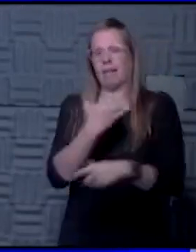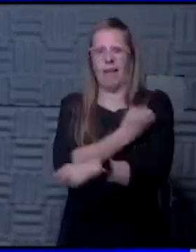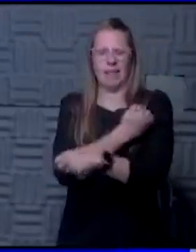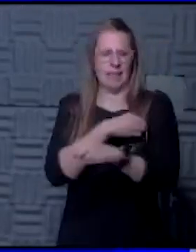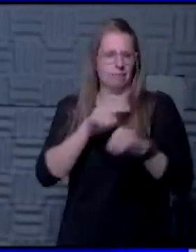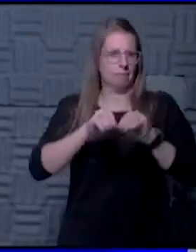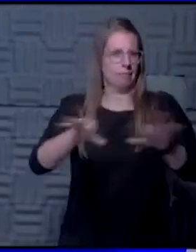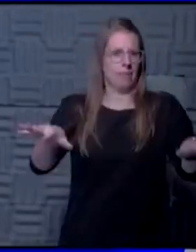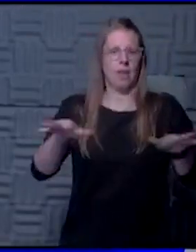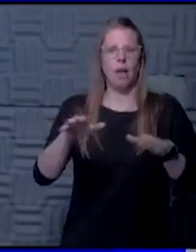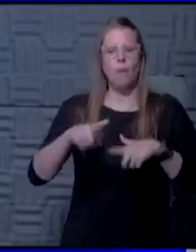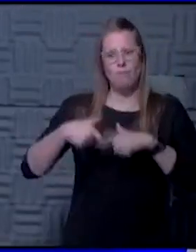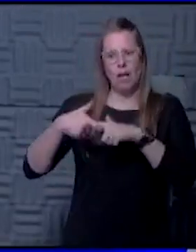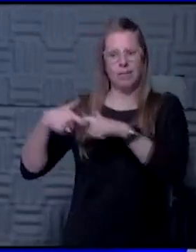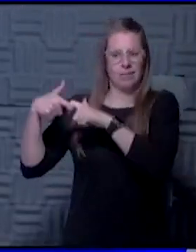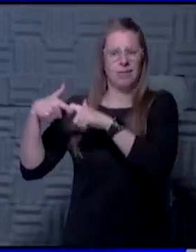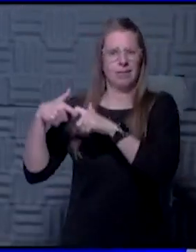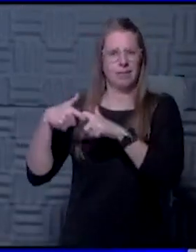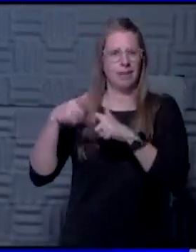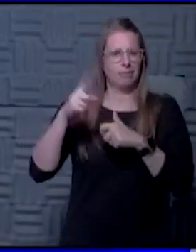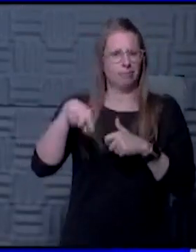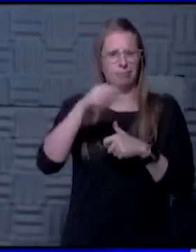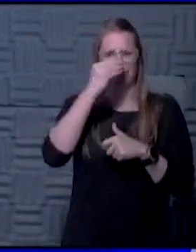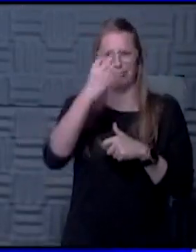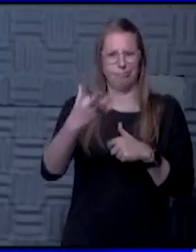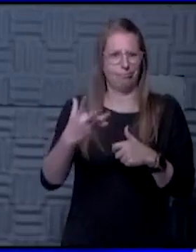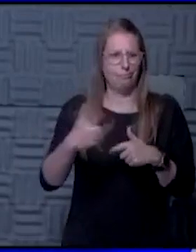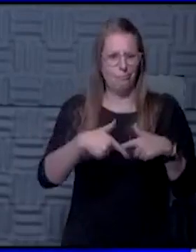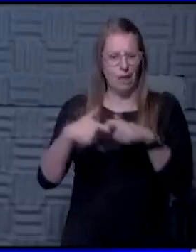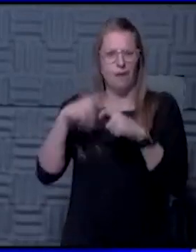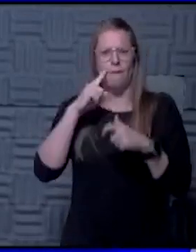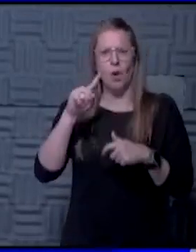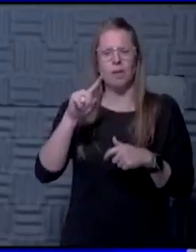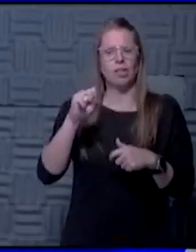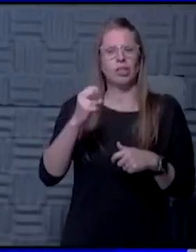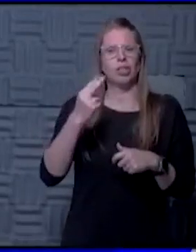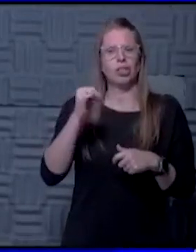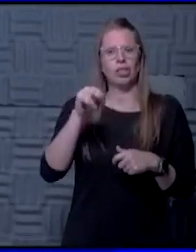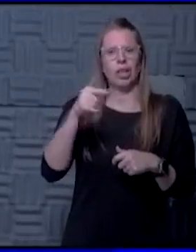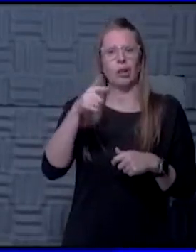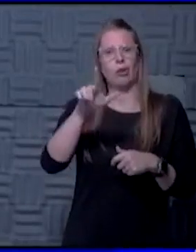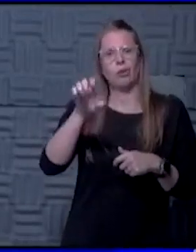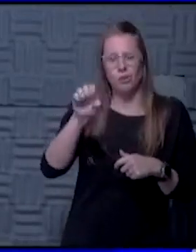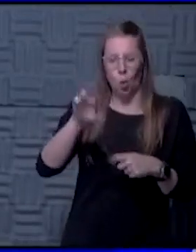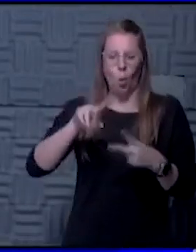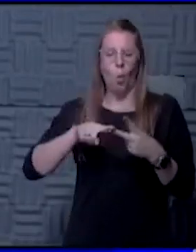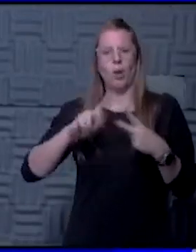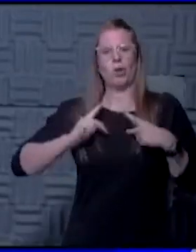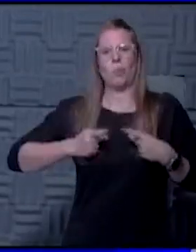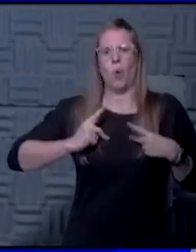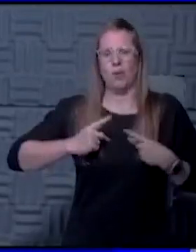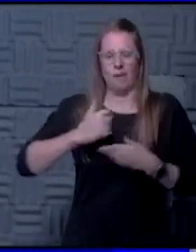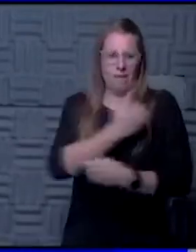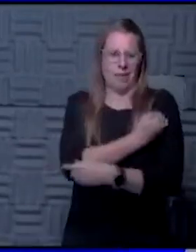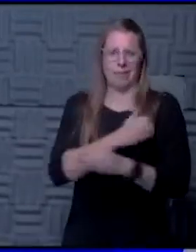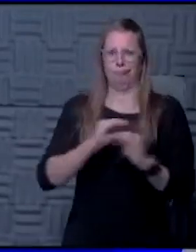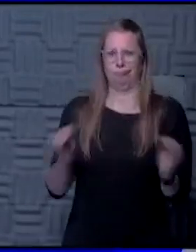sure there have been pauses in those. Nobody has cared about pauses for the shingles vaccine or for the pneumonia vaccine.